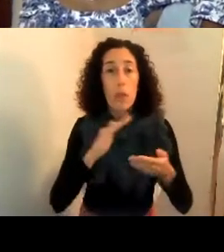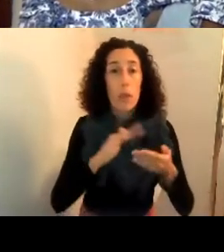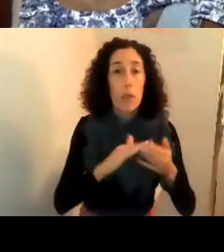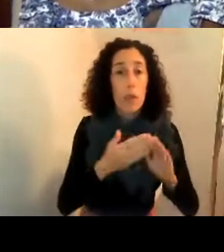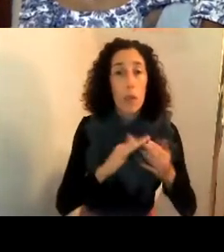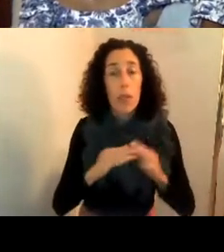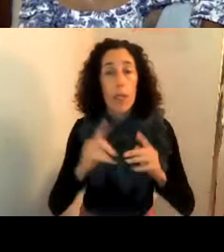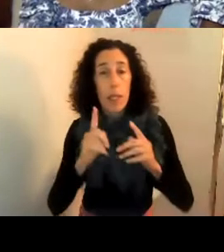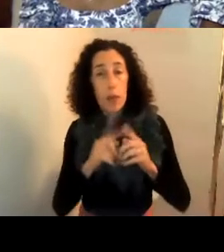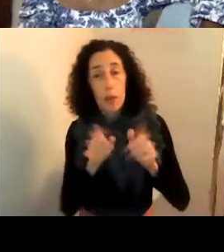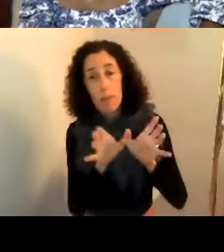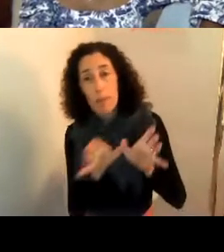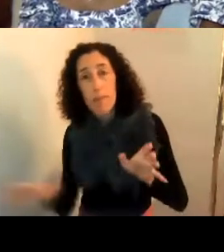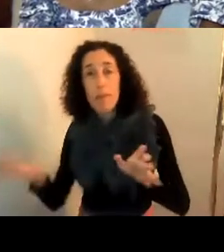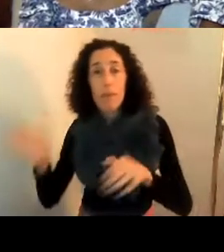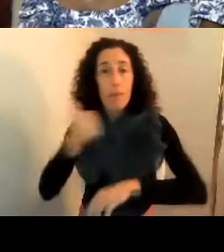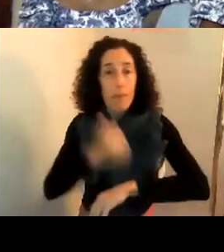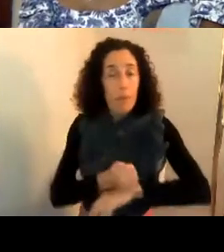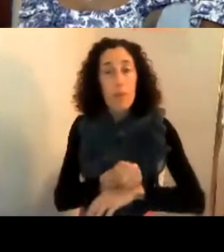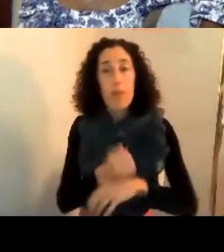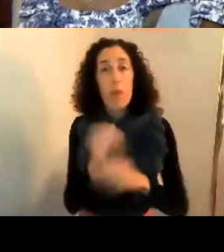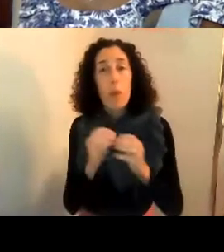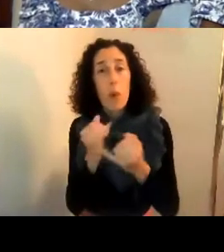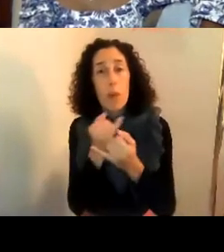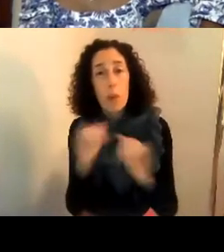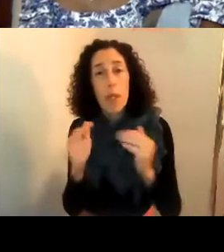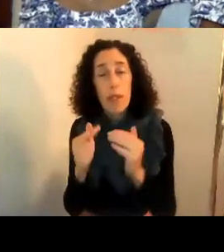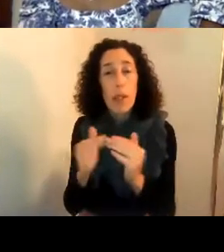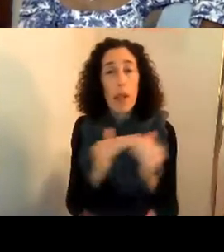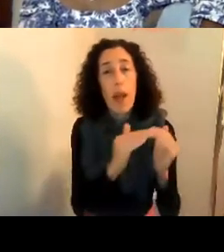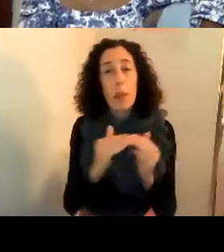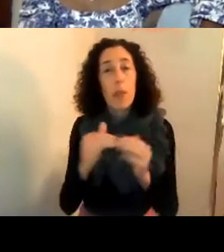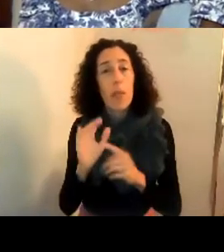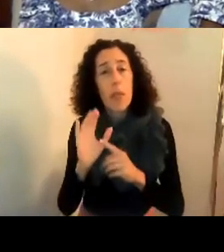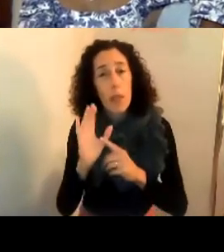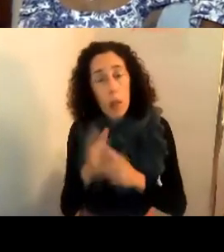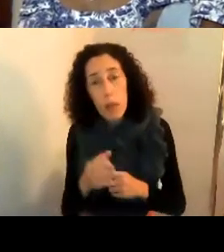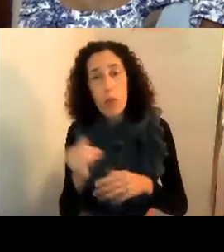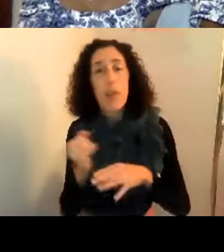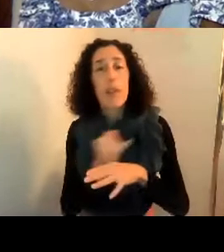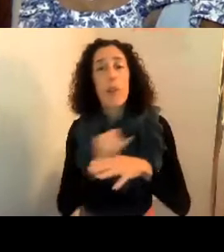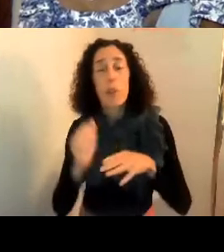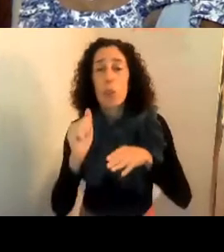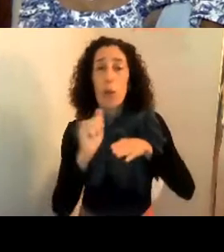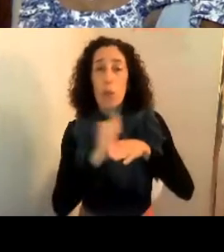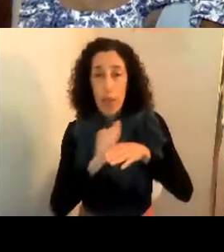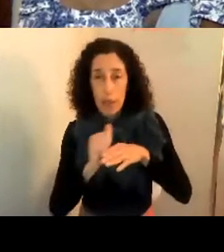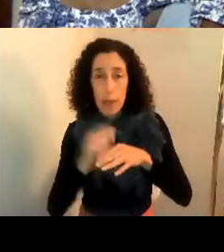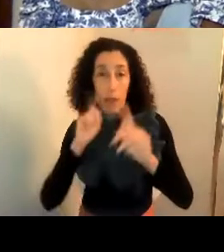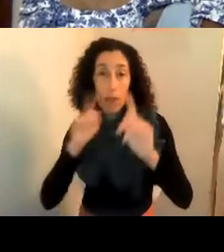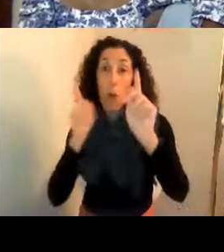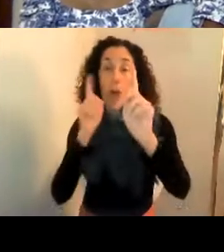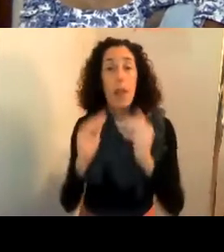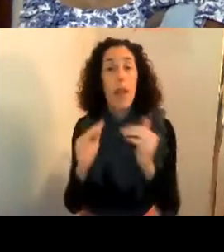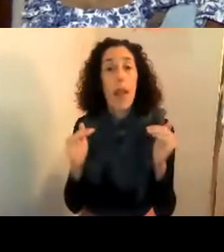the imagination, generate collective growth, and move culture and institutional practices toward equity. She is